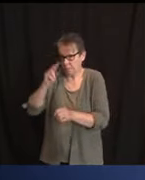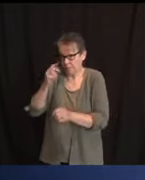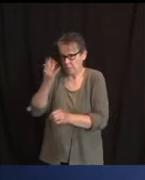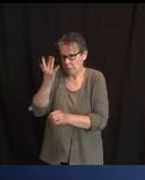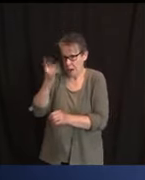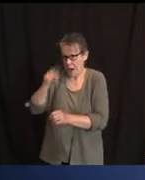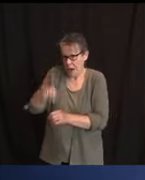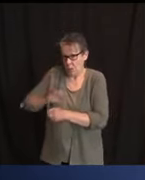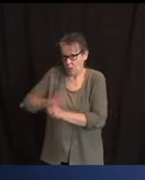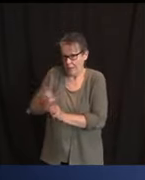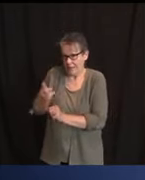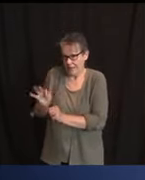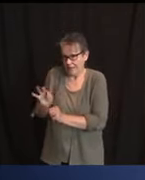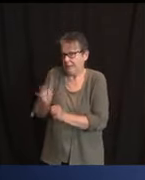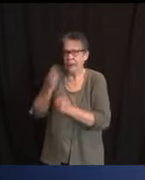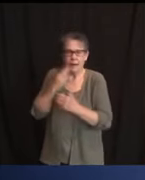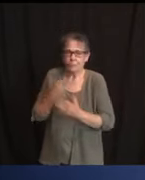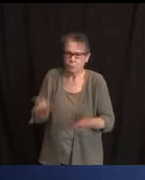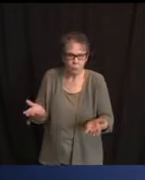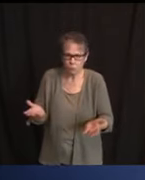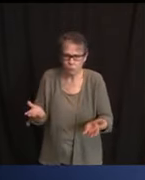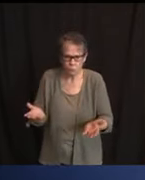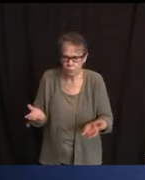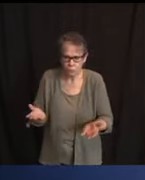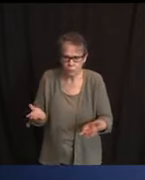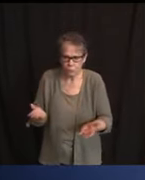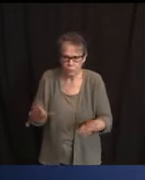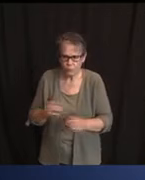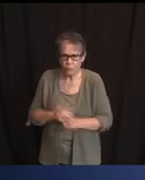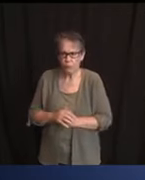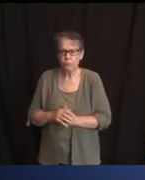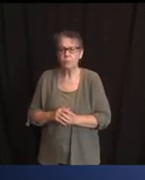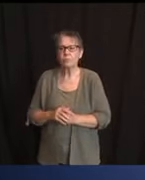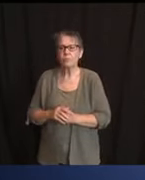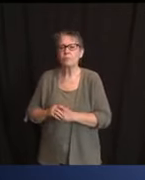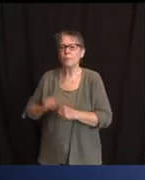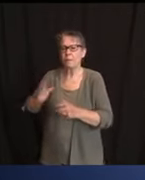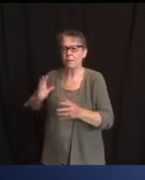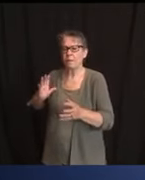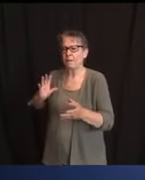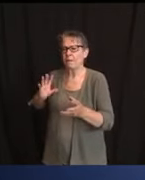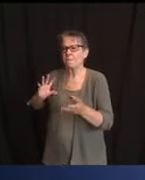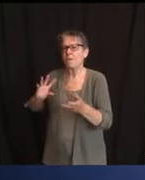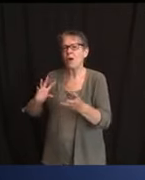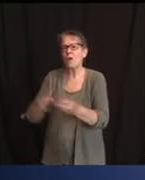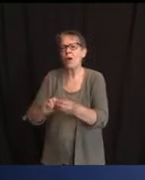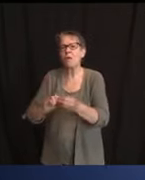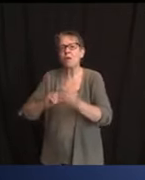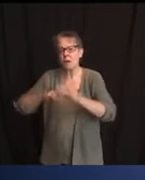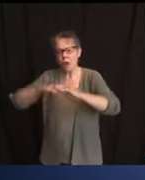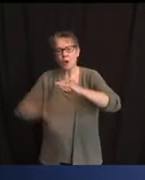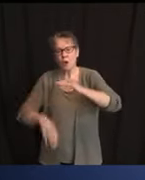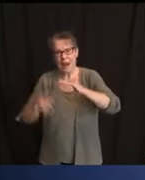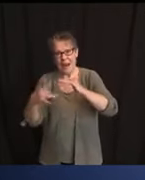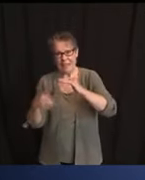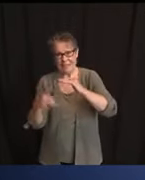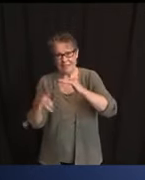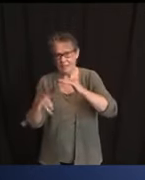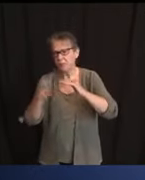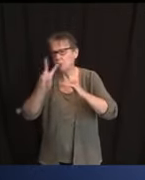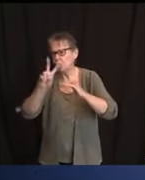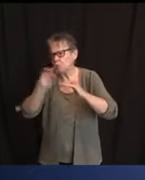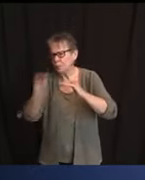the total hospitalizations that we've had, or in other words, out of the 50,360 hospitalizations that we know about, there were